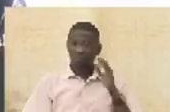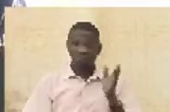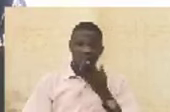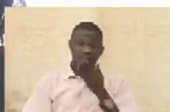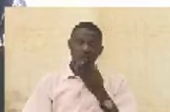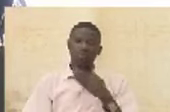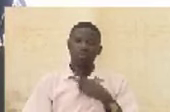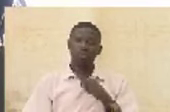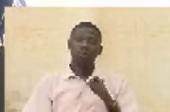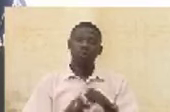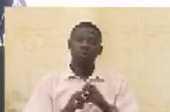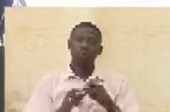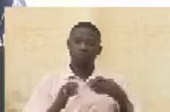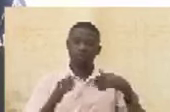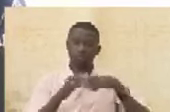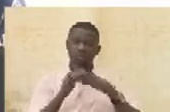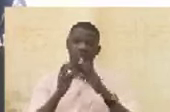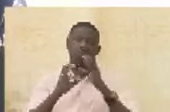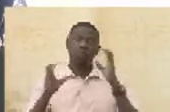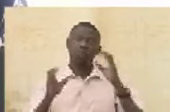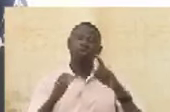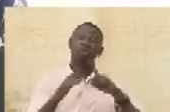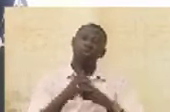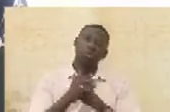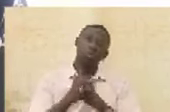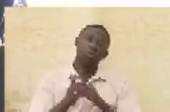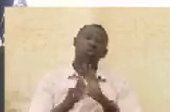bus after you had arrived there?